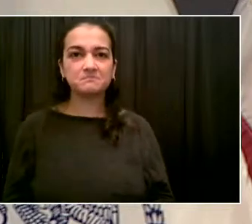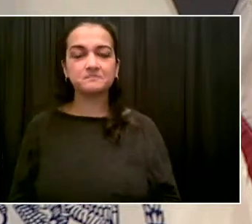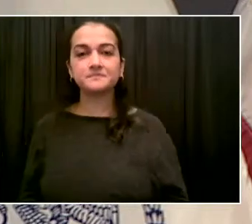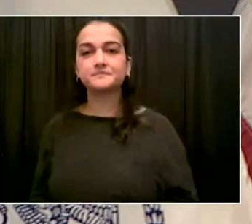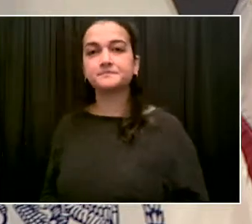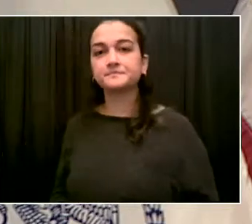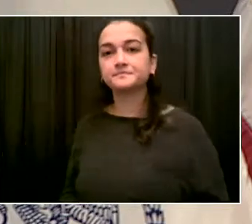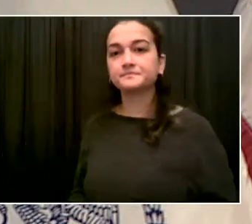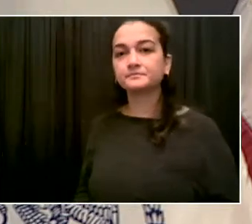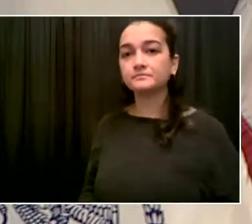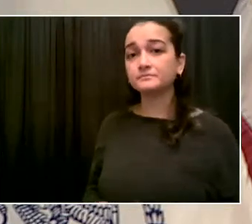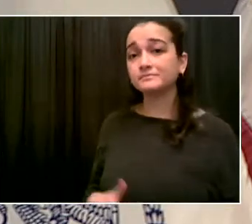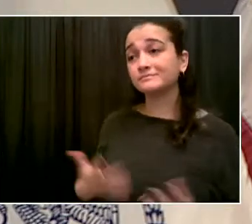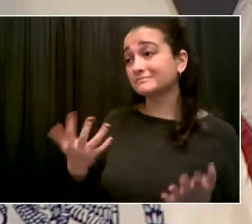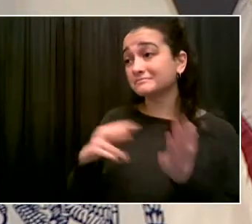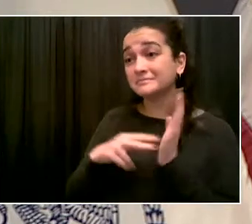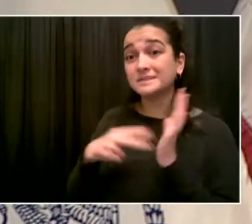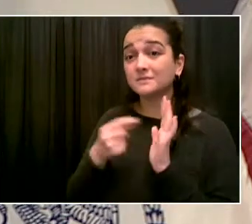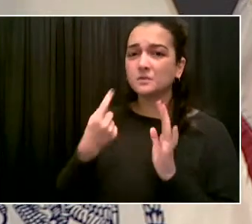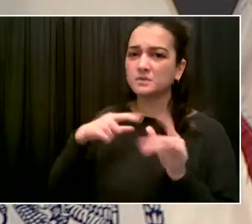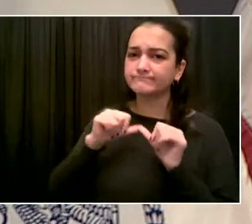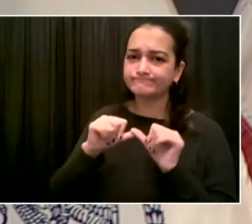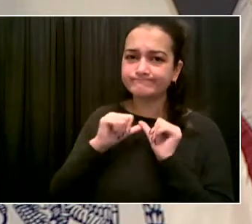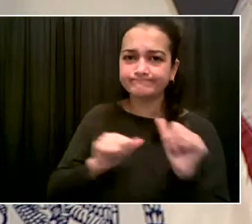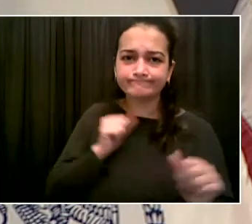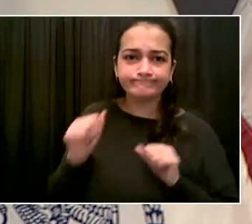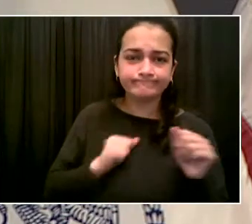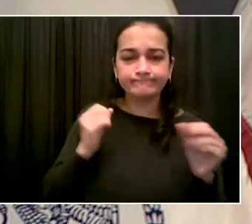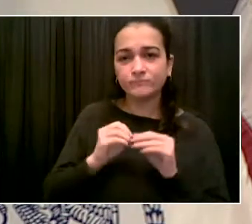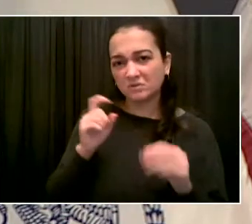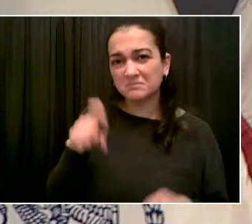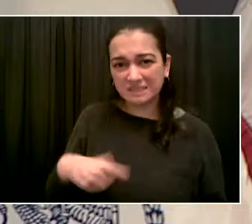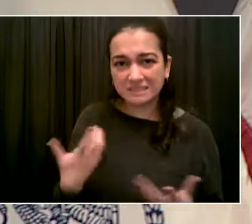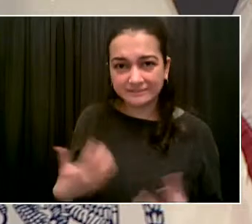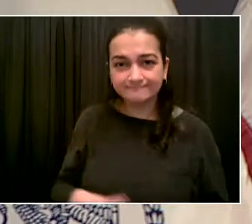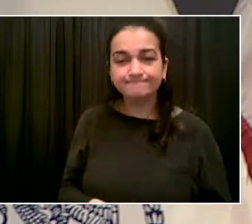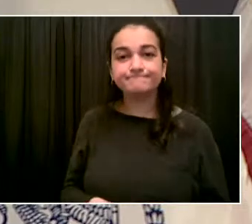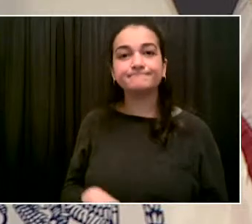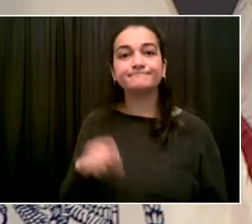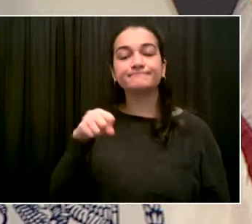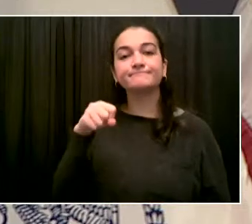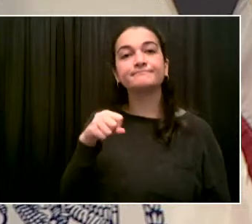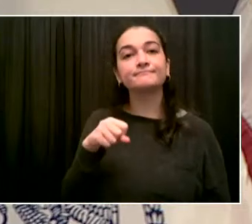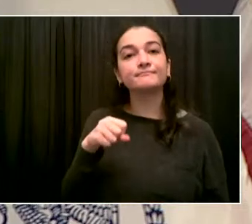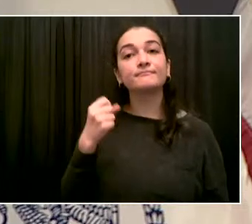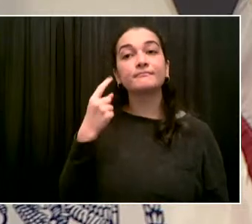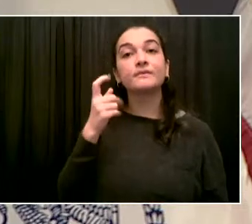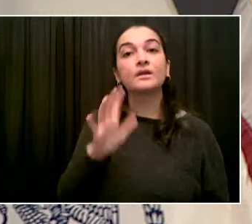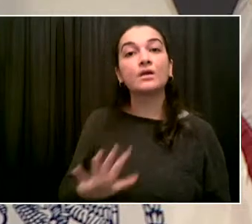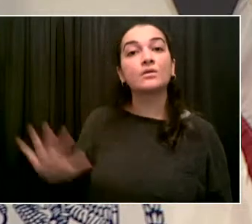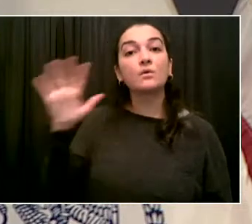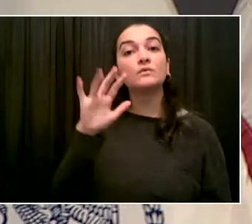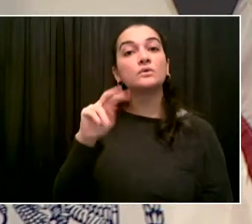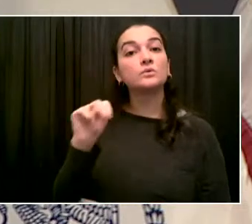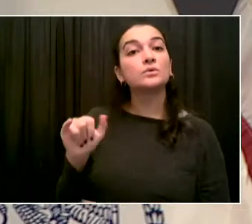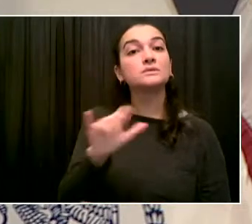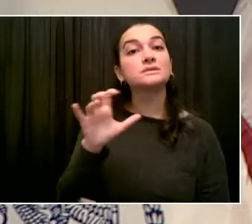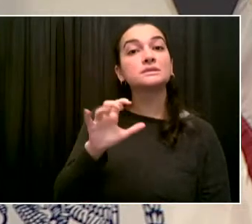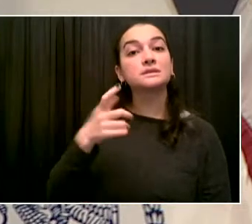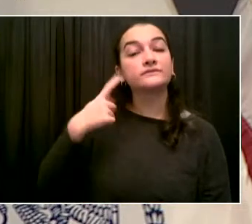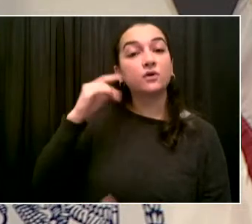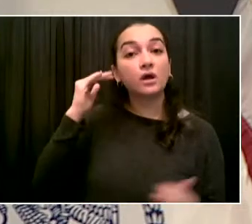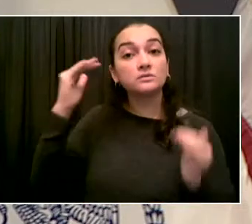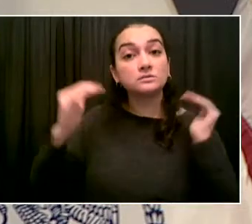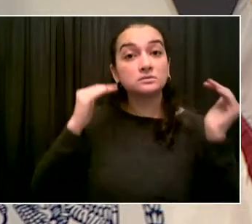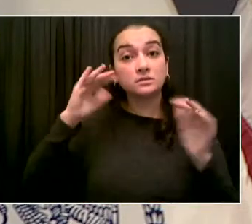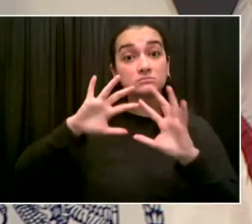latest today, Andrea, for adults, we're in terms of adults in New York City who have gotten at